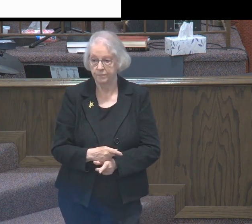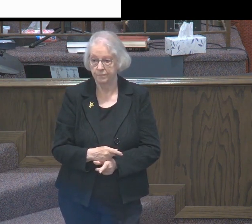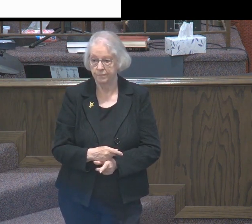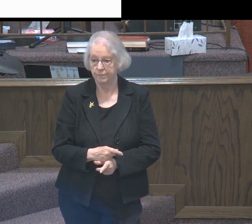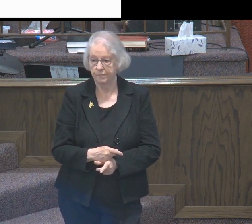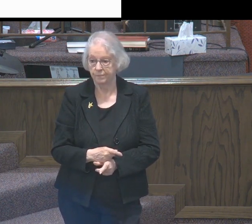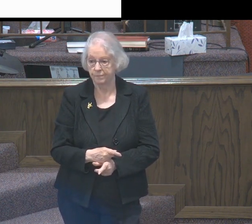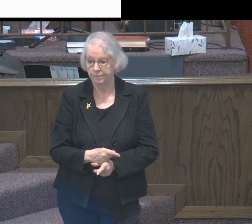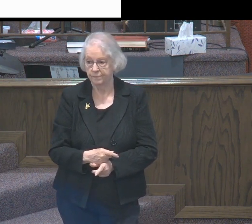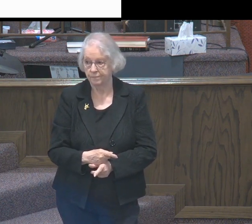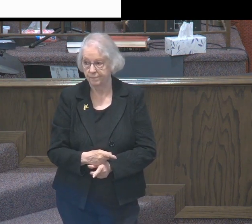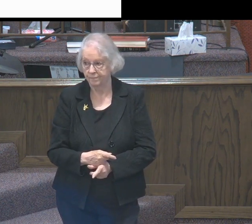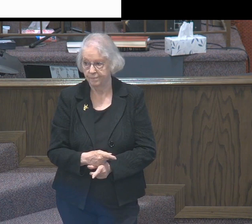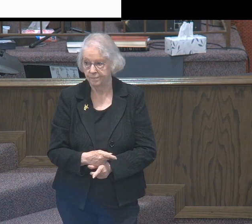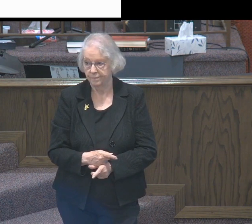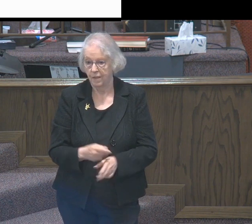Anymore.